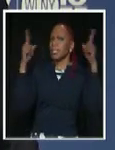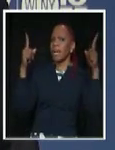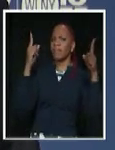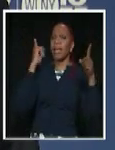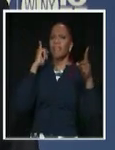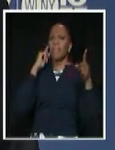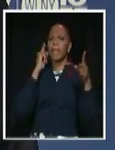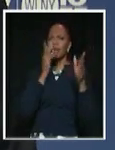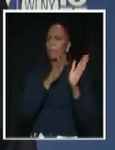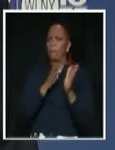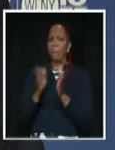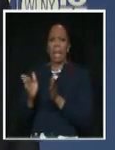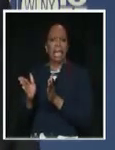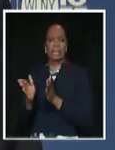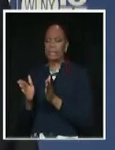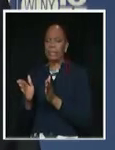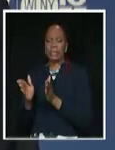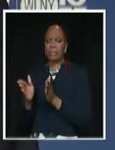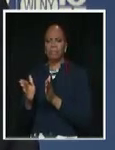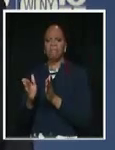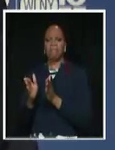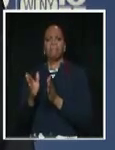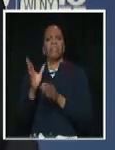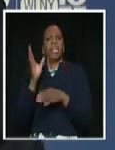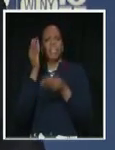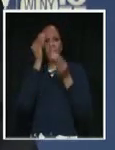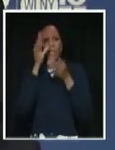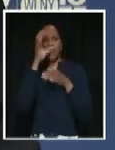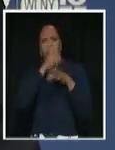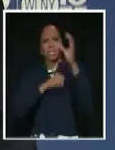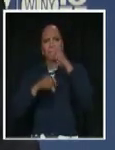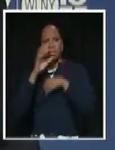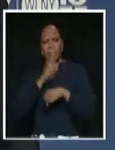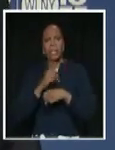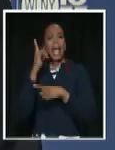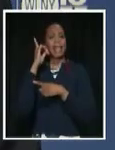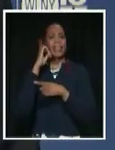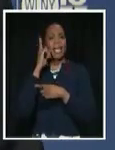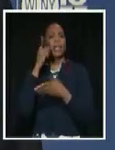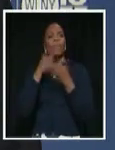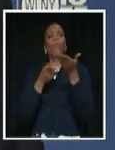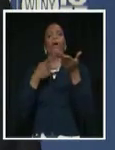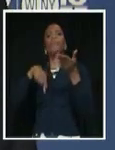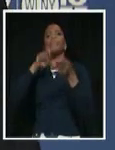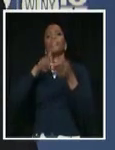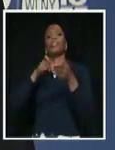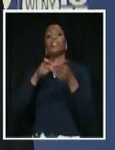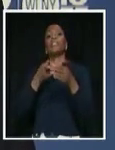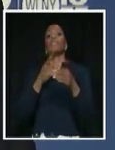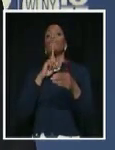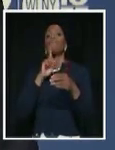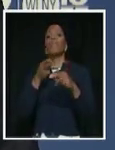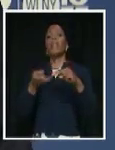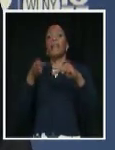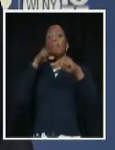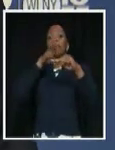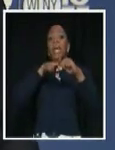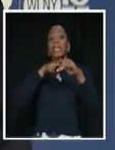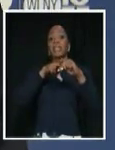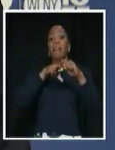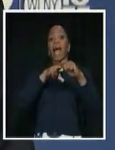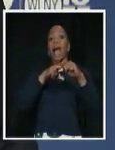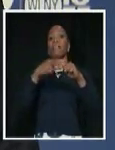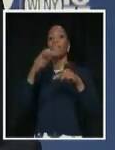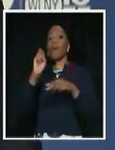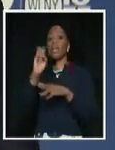has a lot of holes in it. I've said that I'd start over to make sure that we maximize the ability to do street hails in every part of the city, but protect